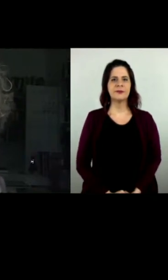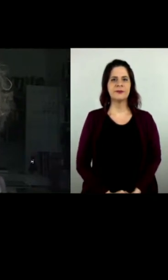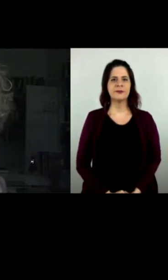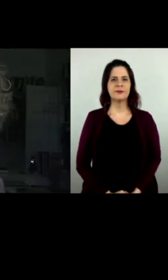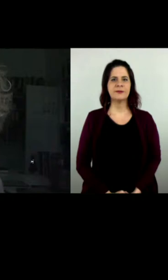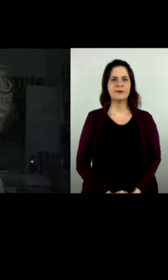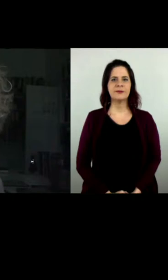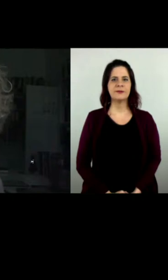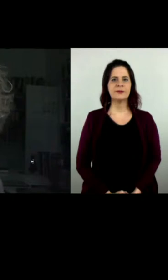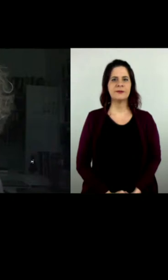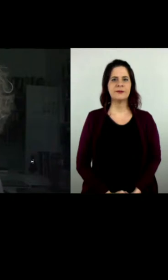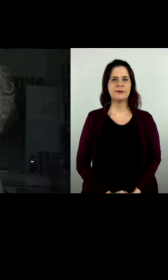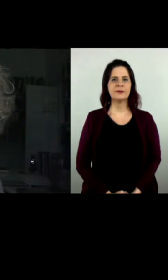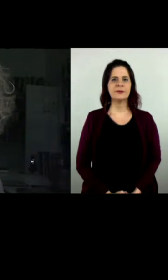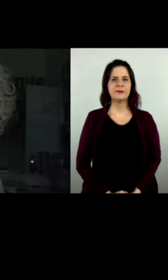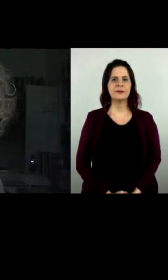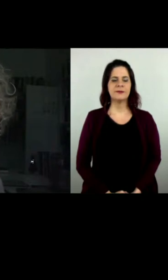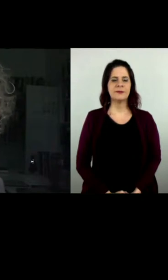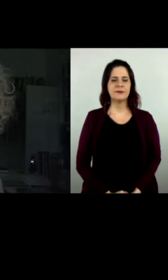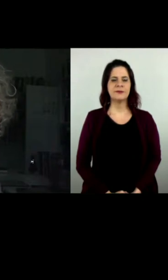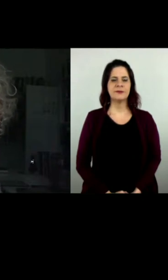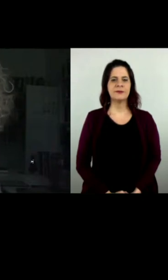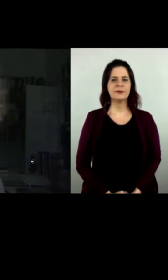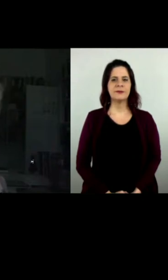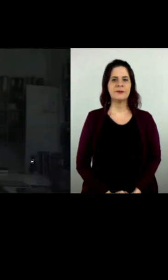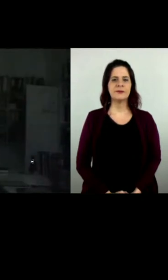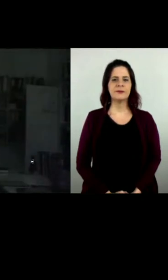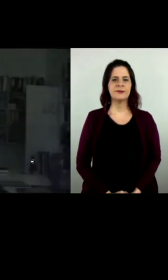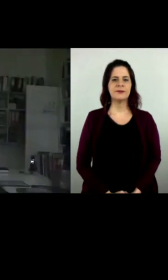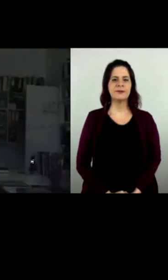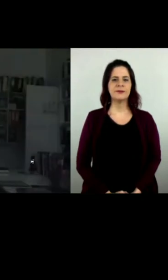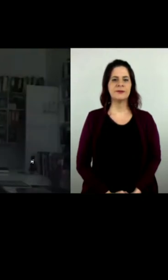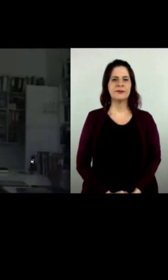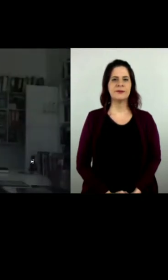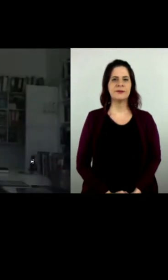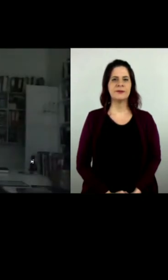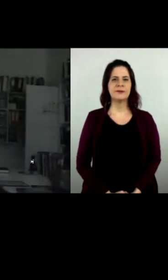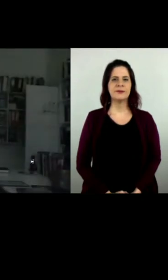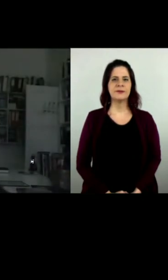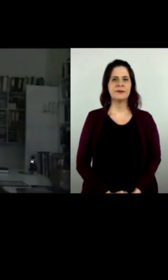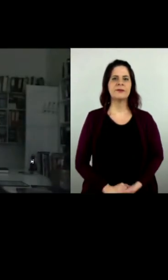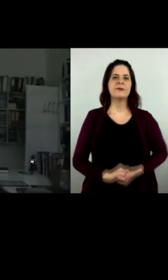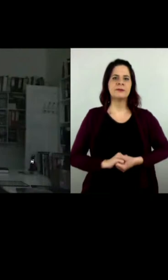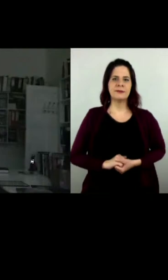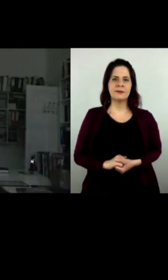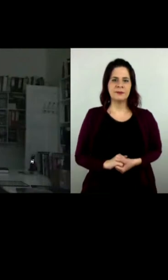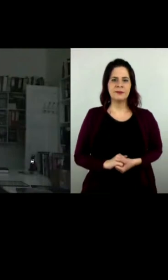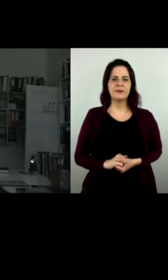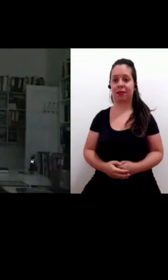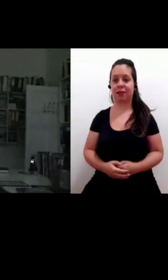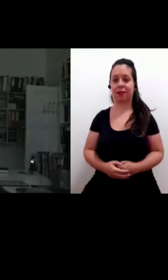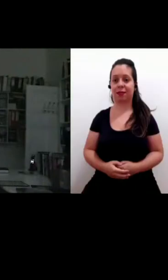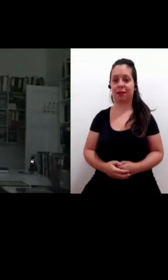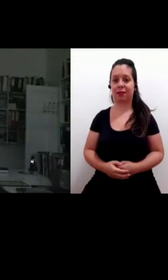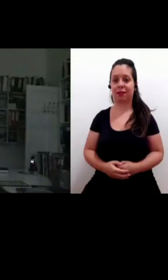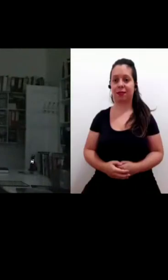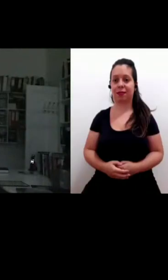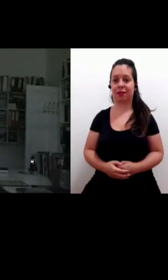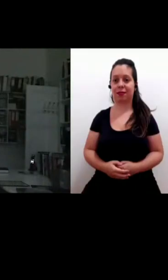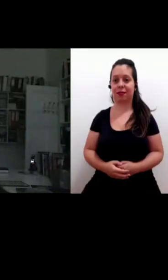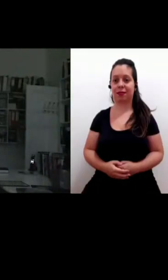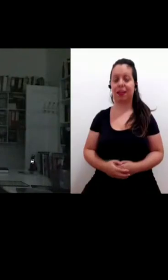she was in your films, even before, years before you did Women Make Film. Yeah. So I